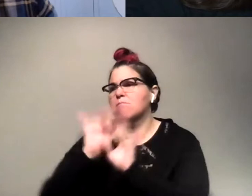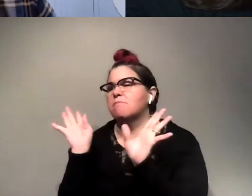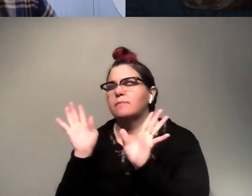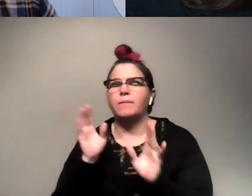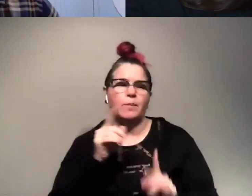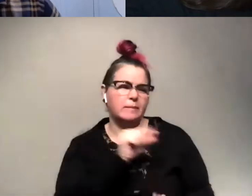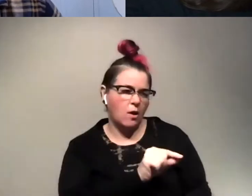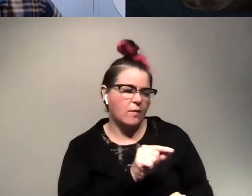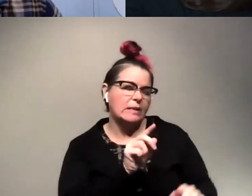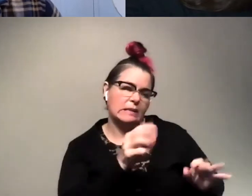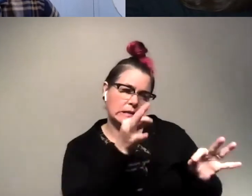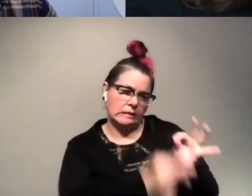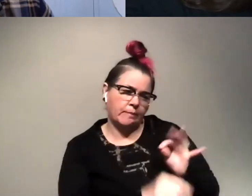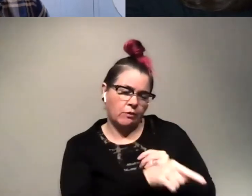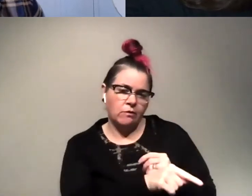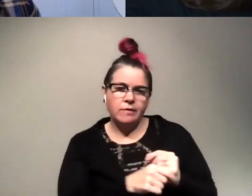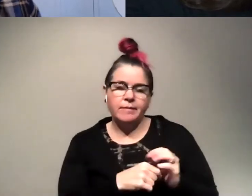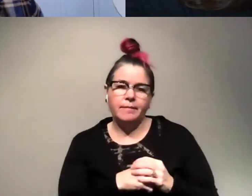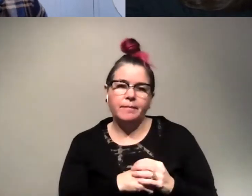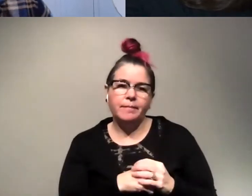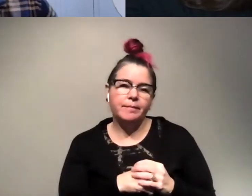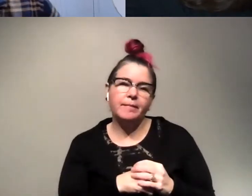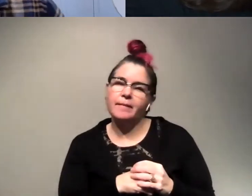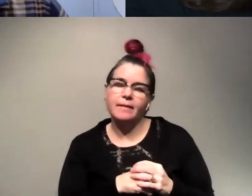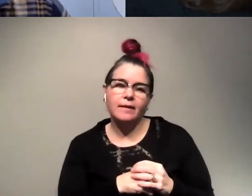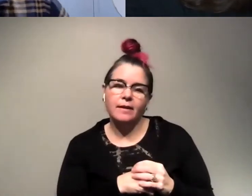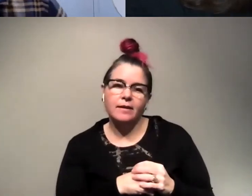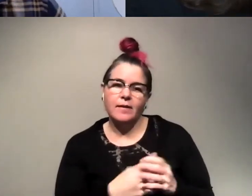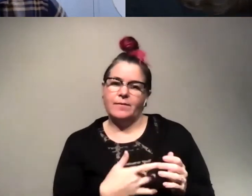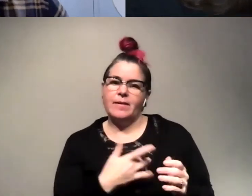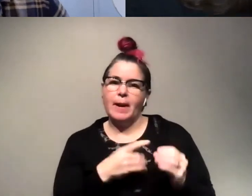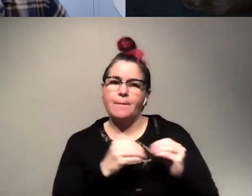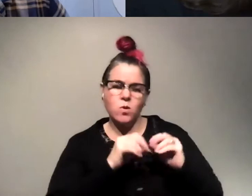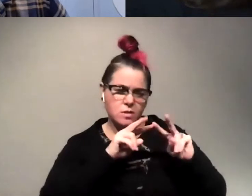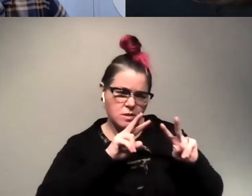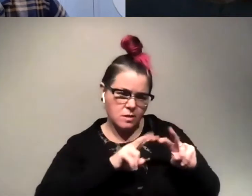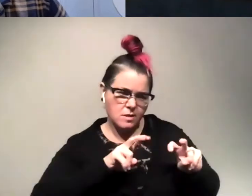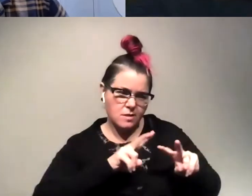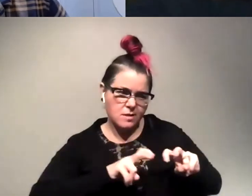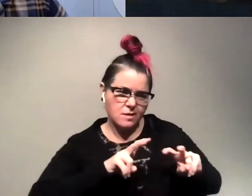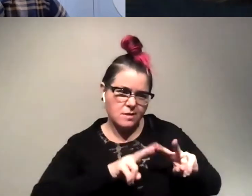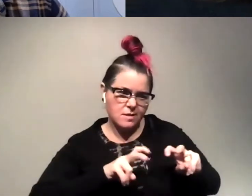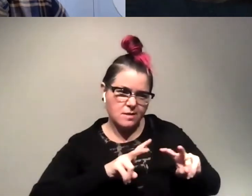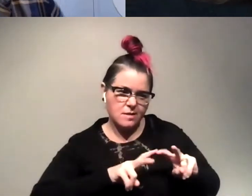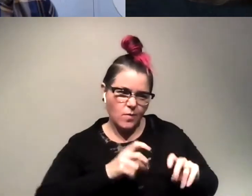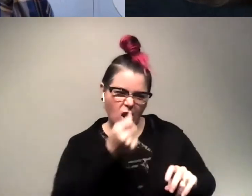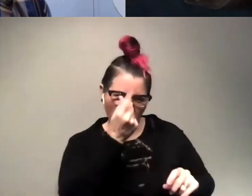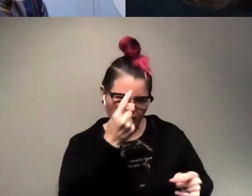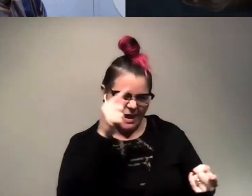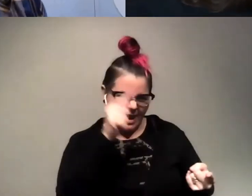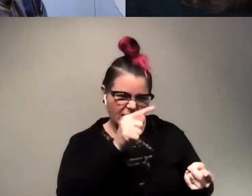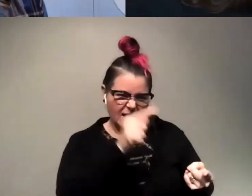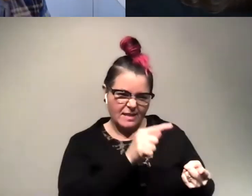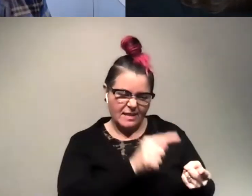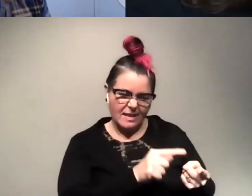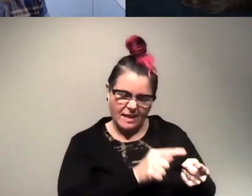simple biology. And yet I feel like the more we look at them, the less we understand. That's for sure true. And there's